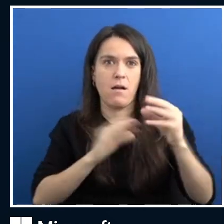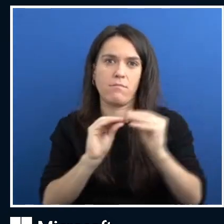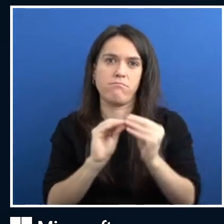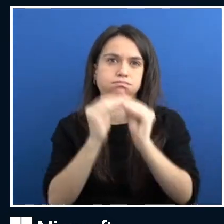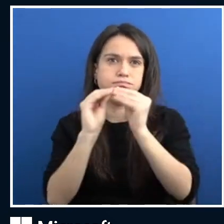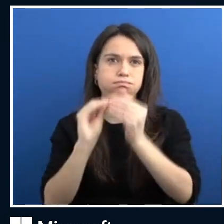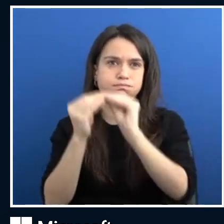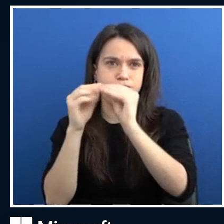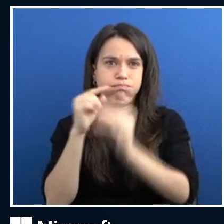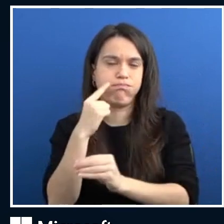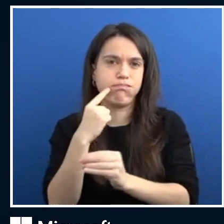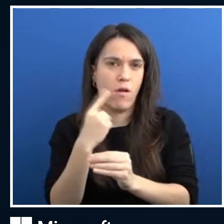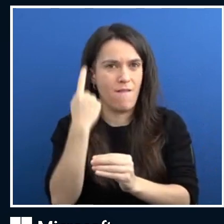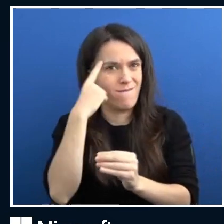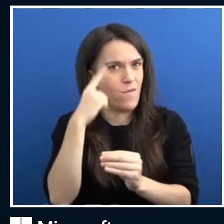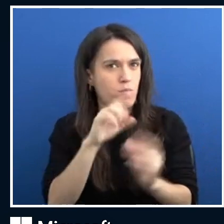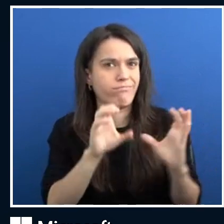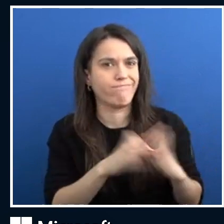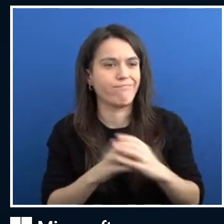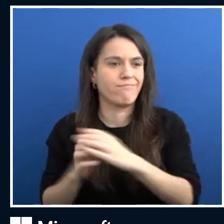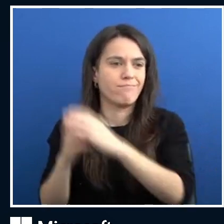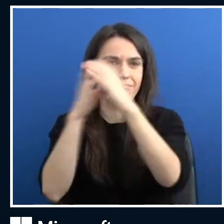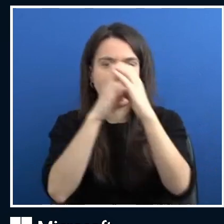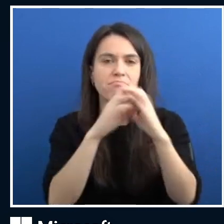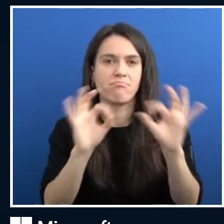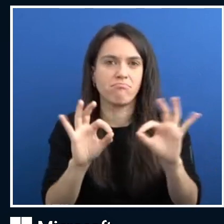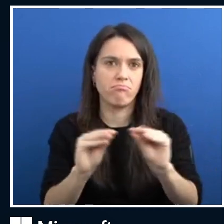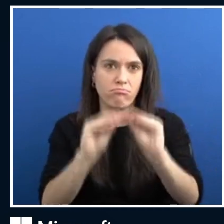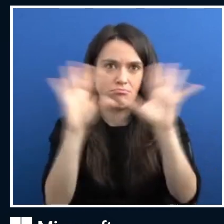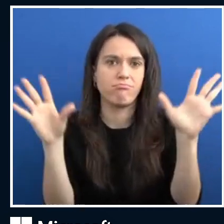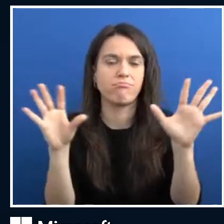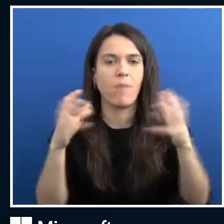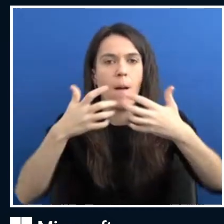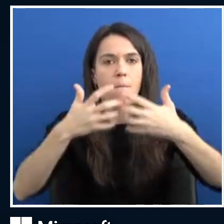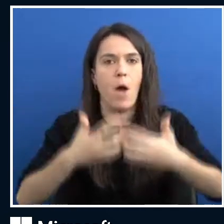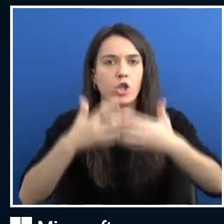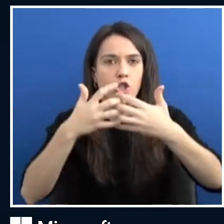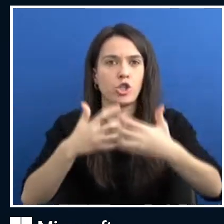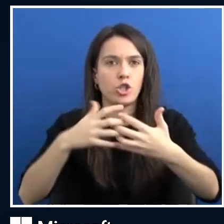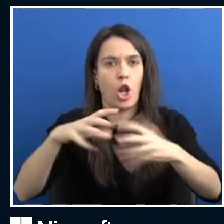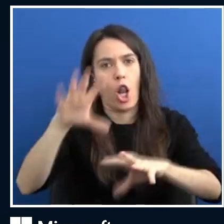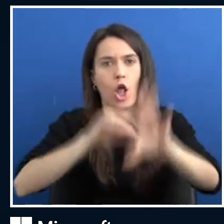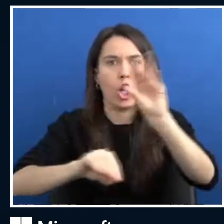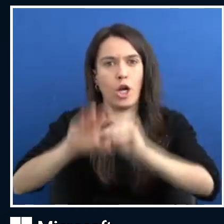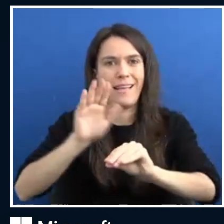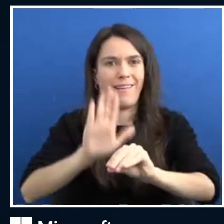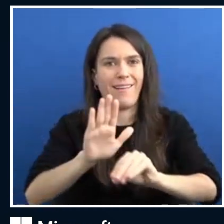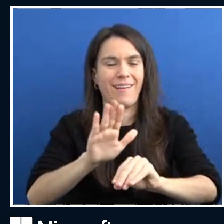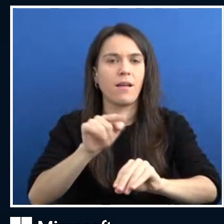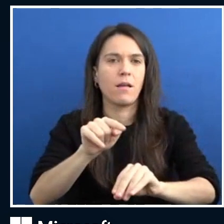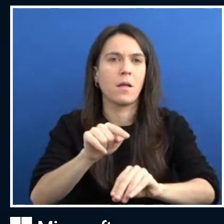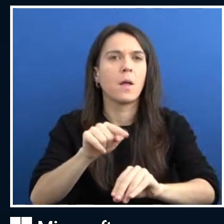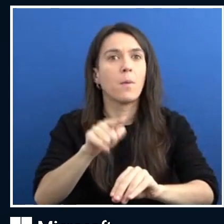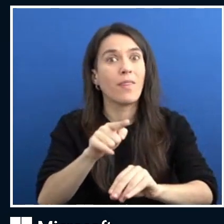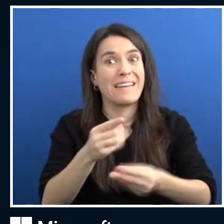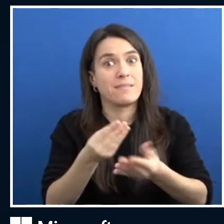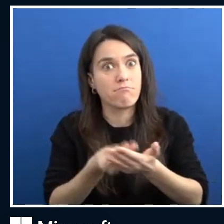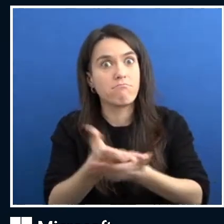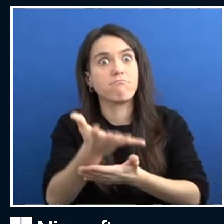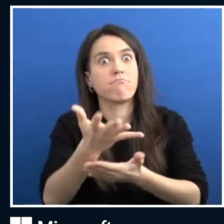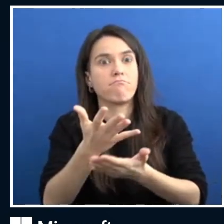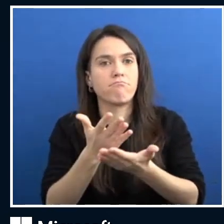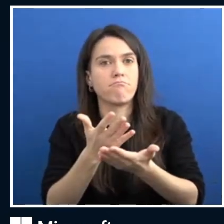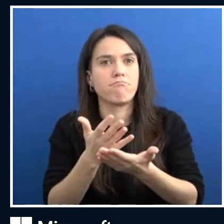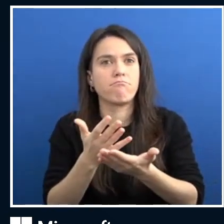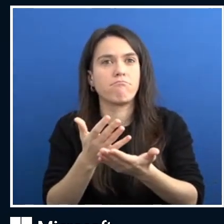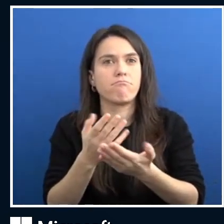that you can start off learning machine learning with. But these are some things that are used are used